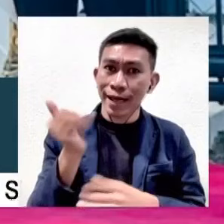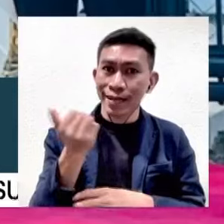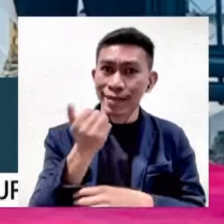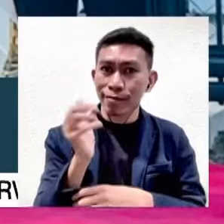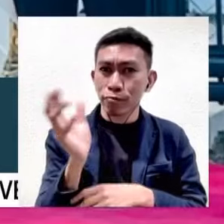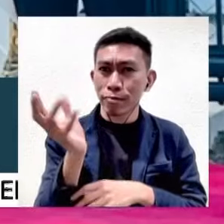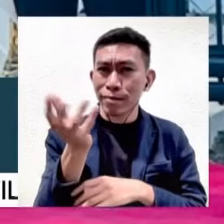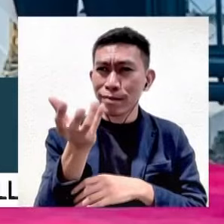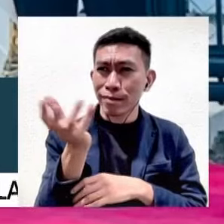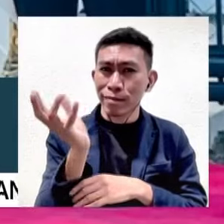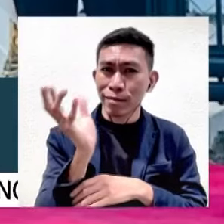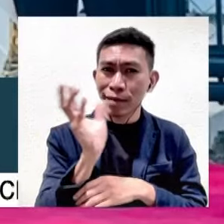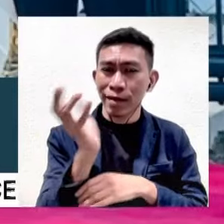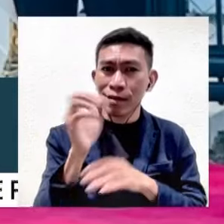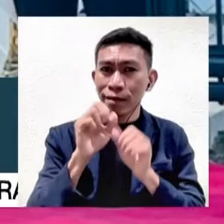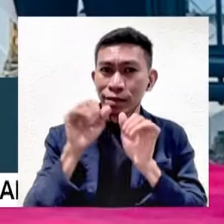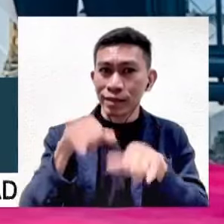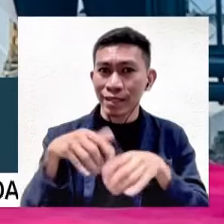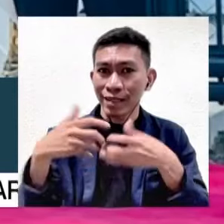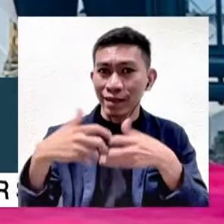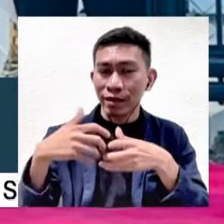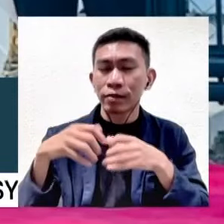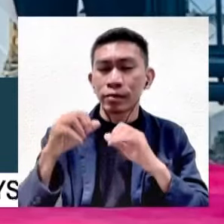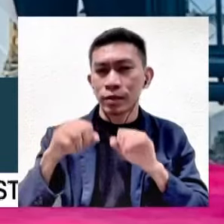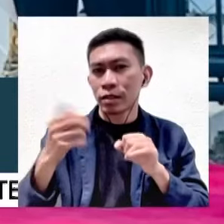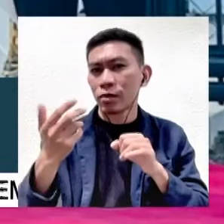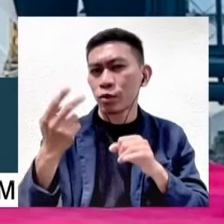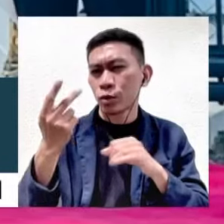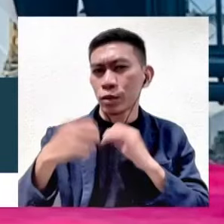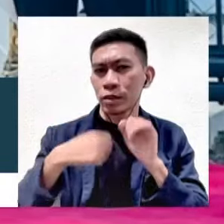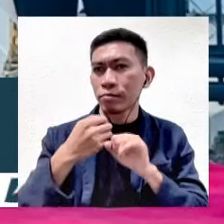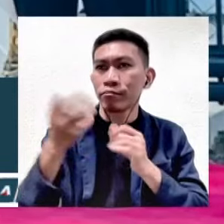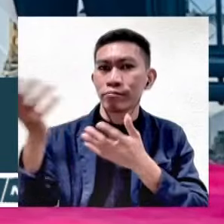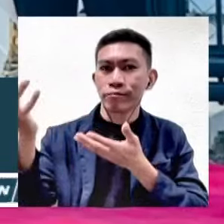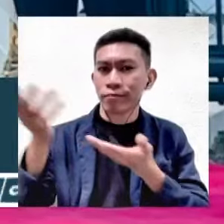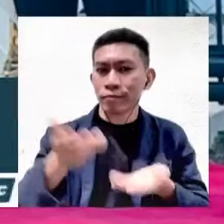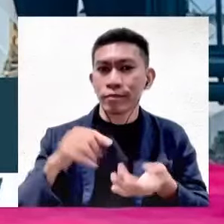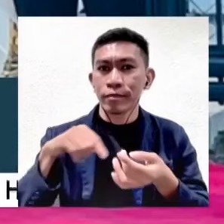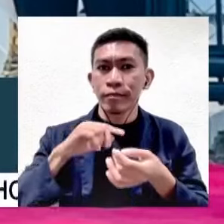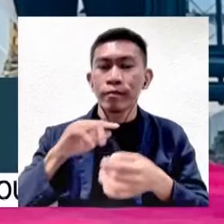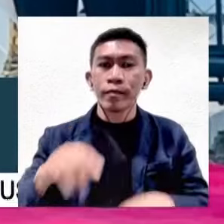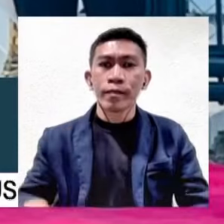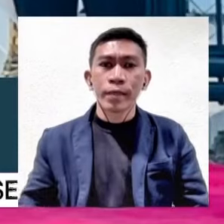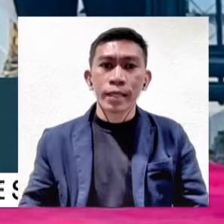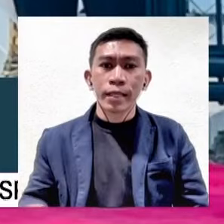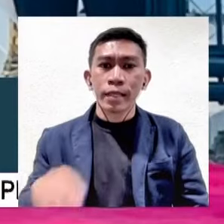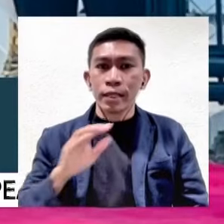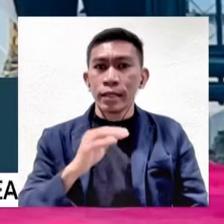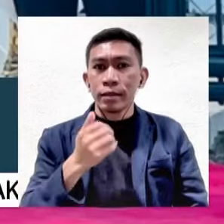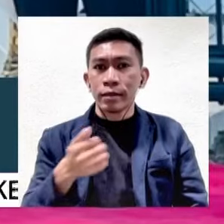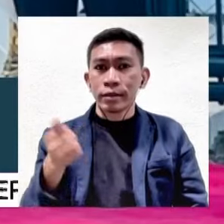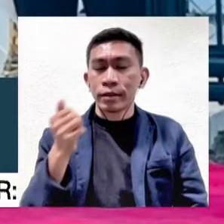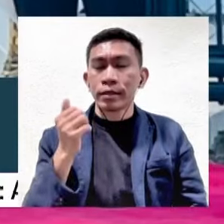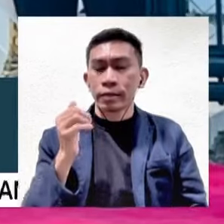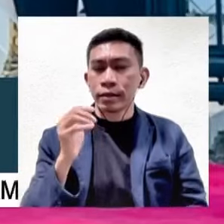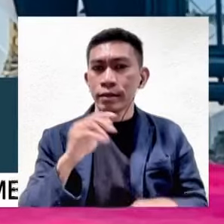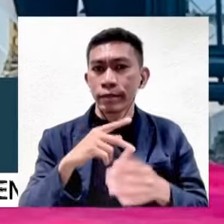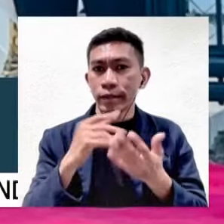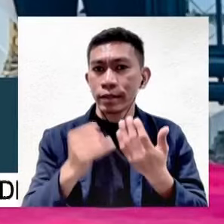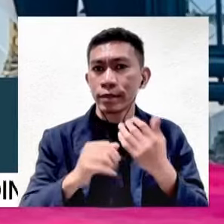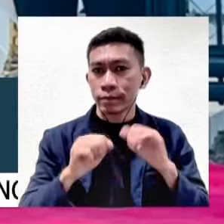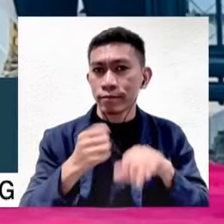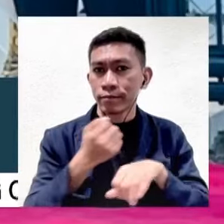to the Philippines within the next 2 years. According to Teodoro, the project also strengthens the cooperation between